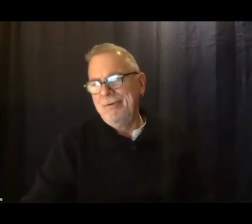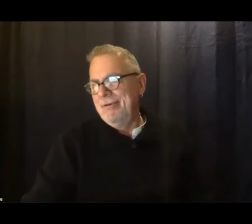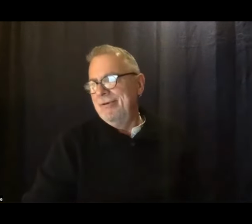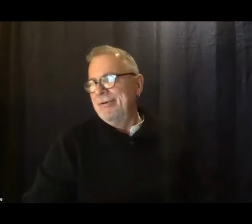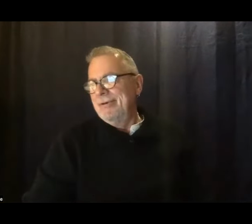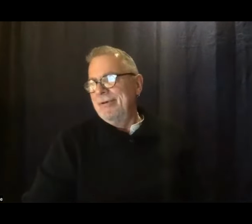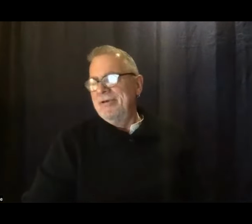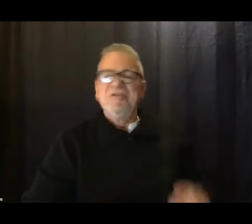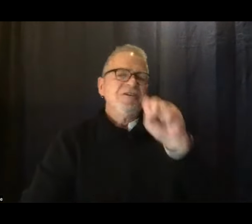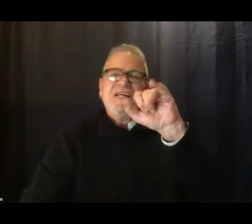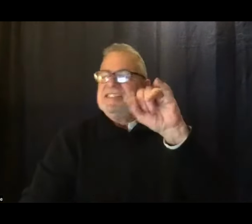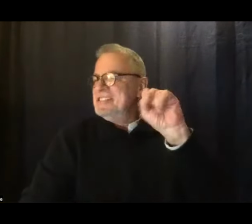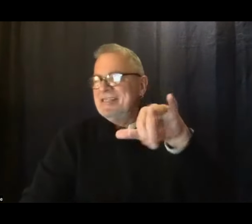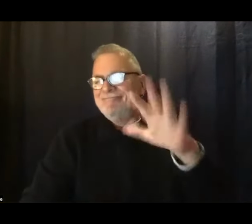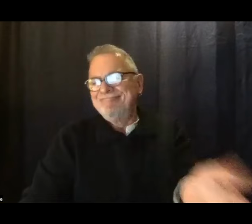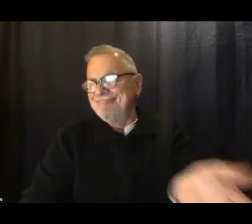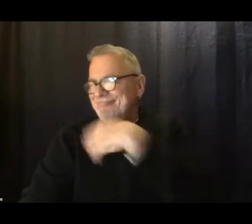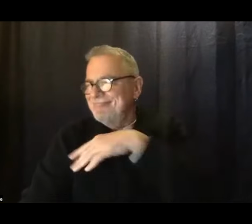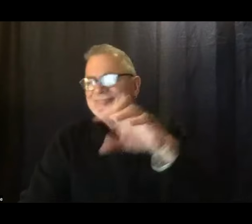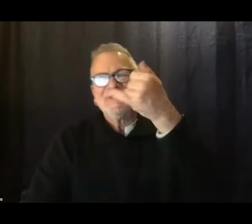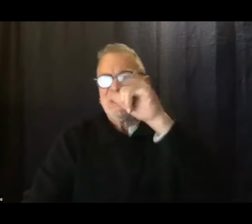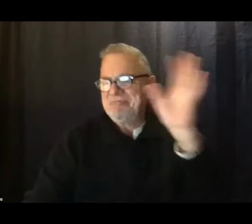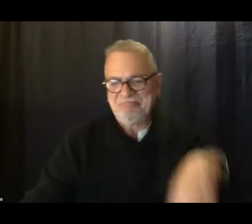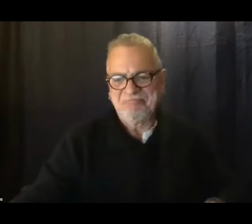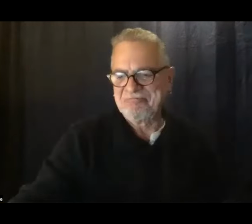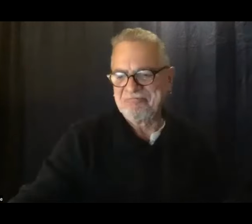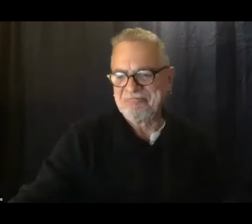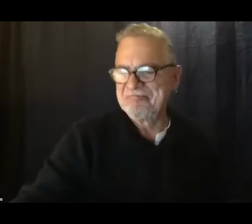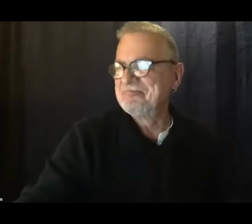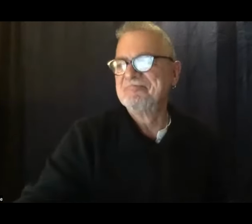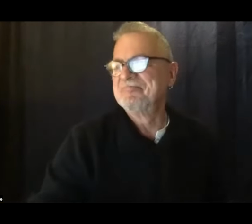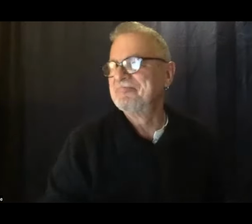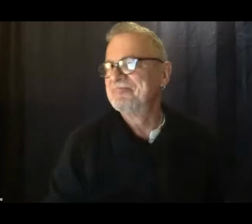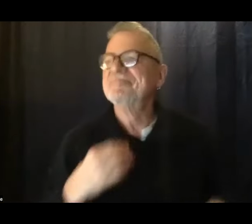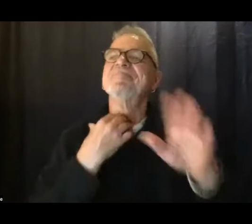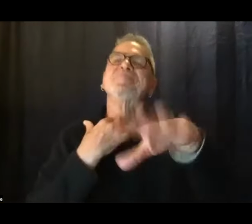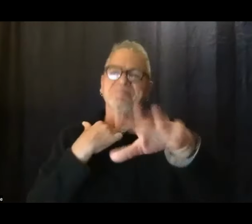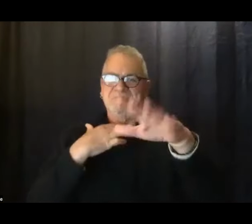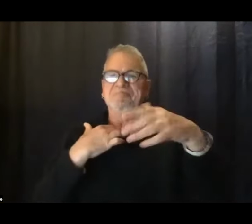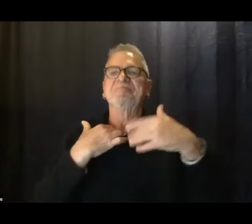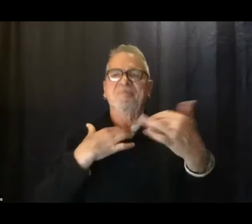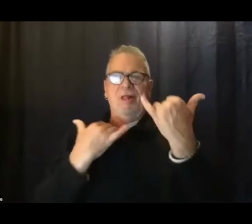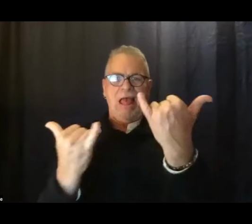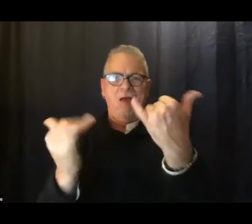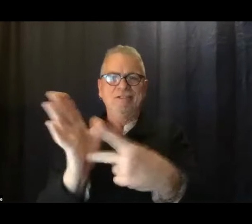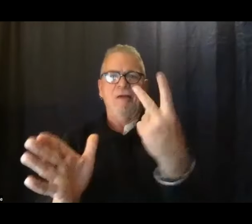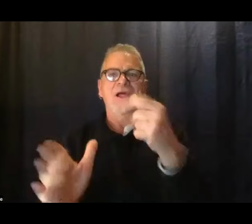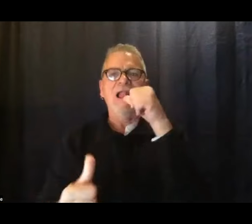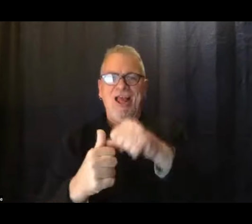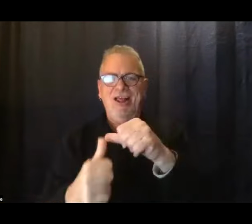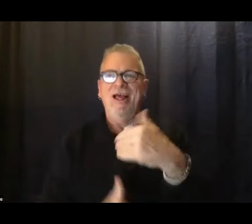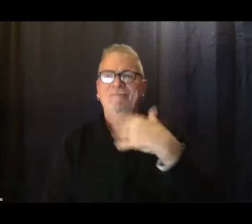So that's done a few times. Sissy, it's kind of silly. And the other one as well, I think,